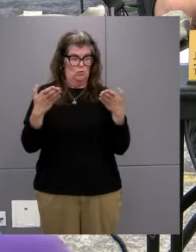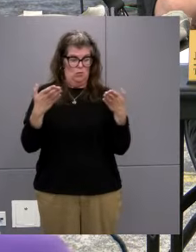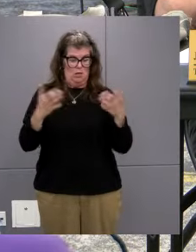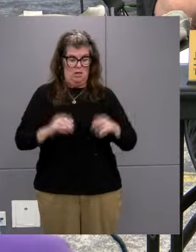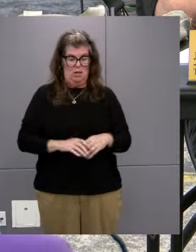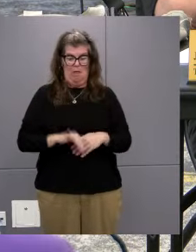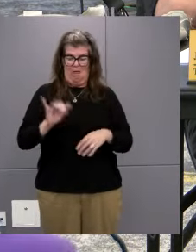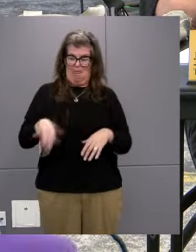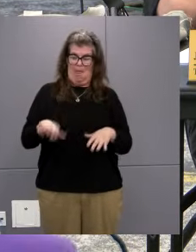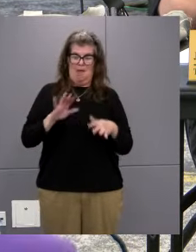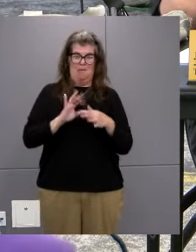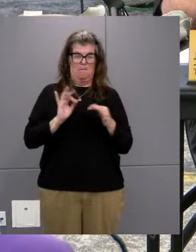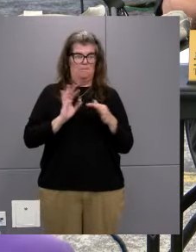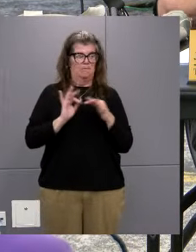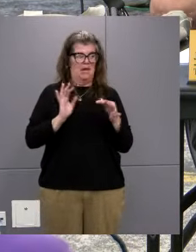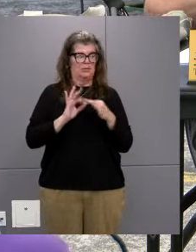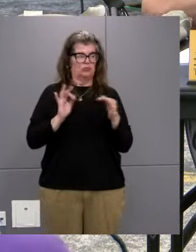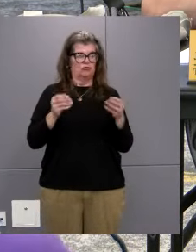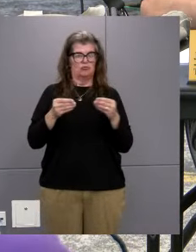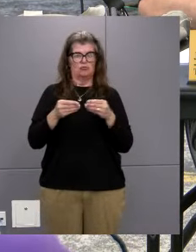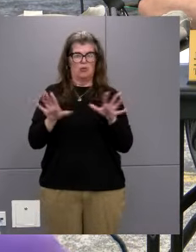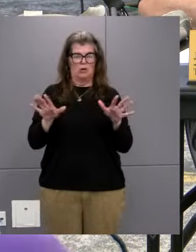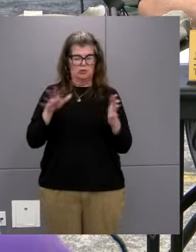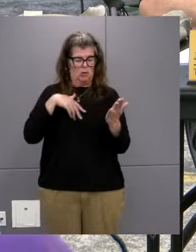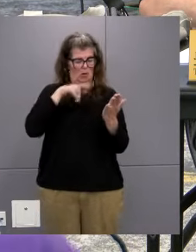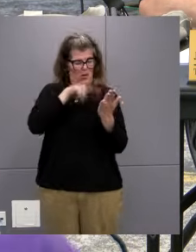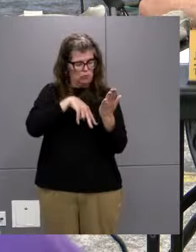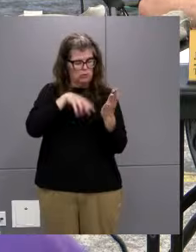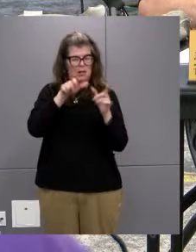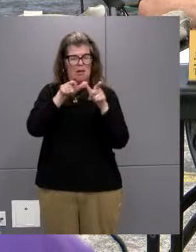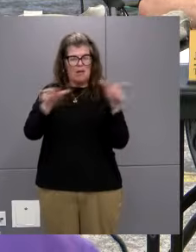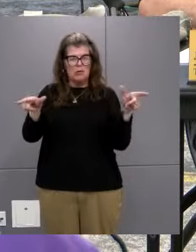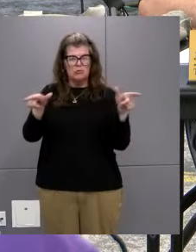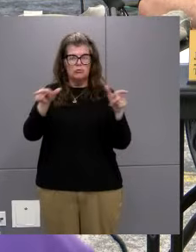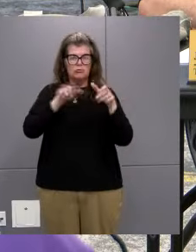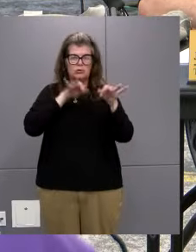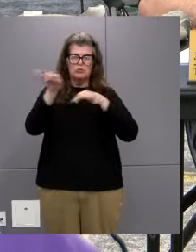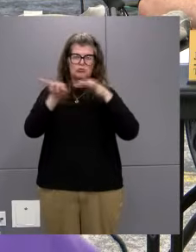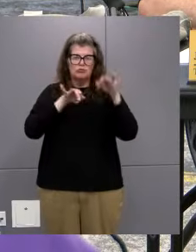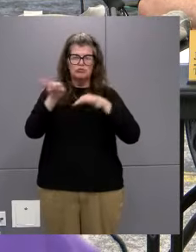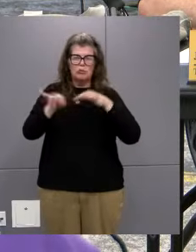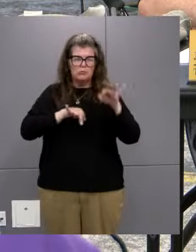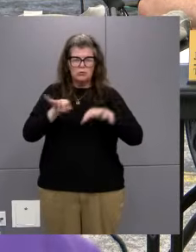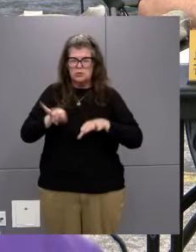that message seems to be getting lost, and I'm looking at, okay, what is the description?